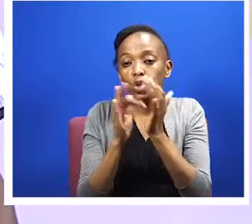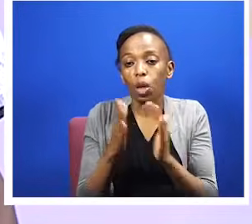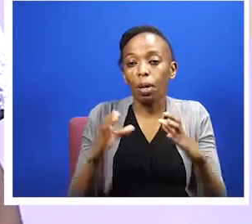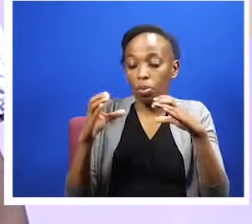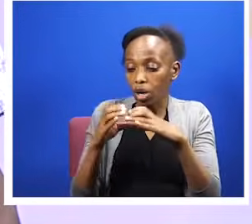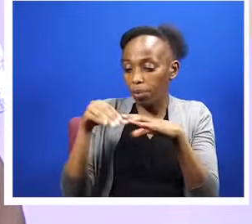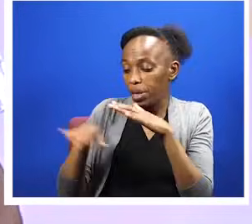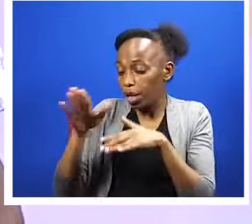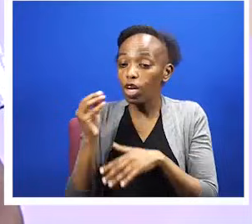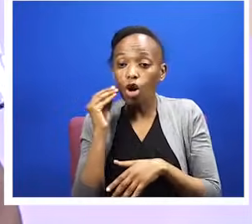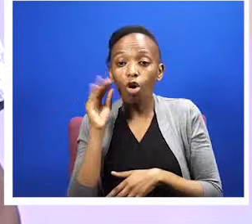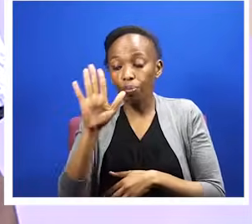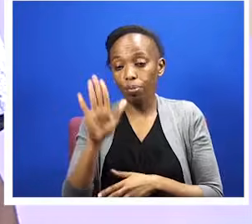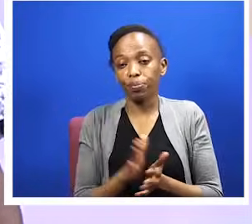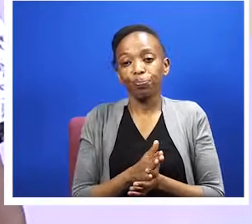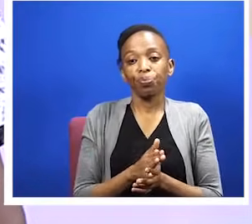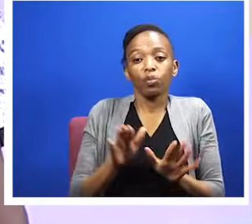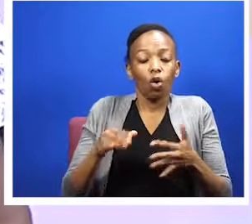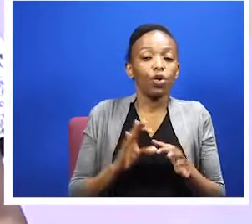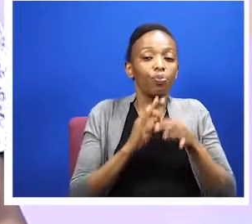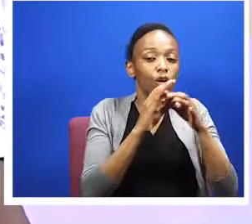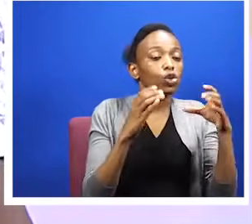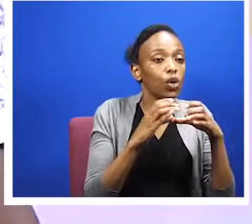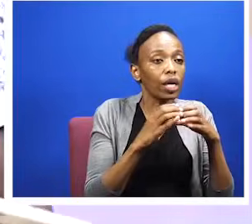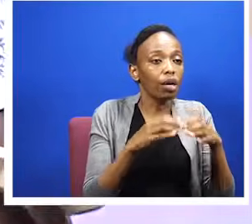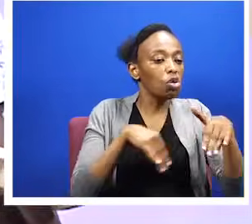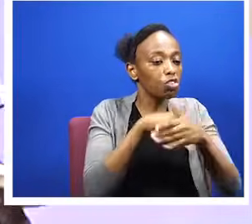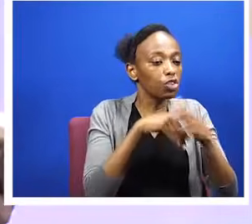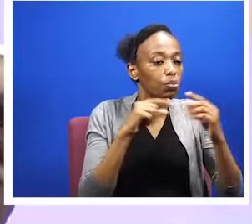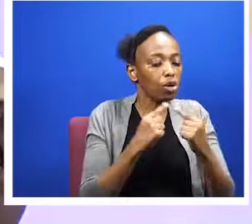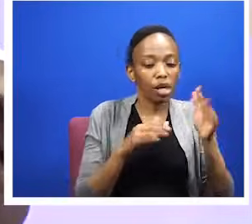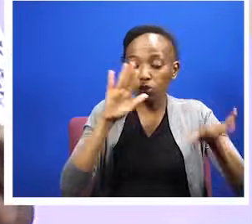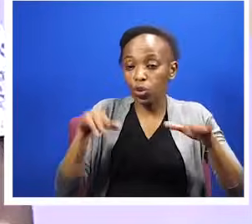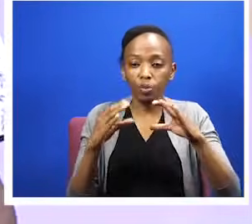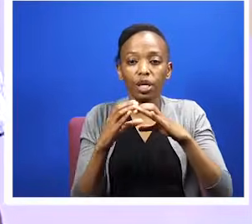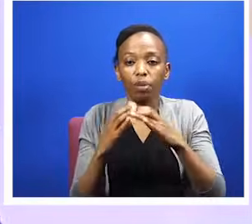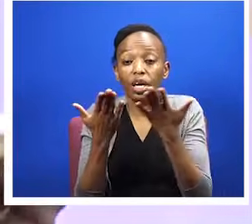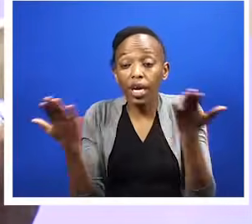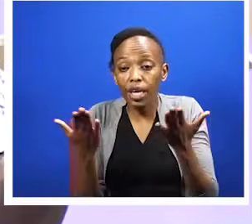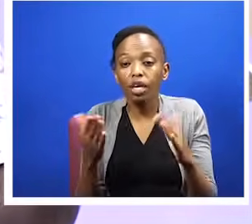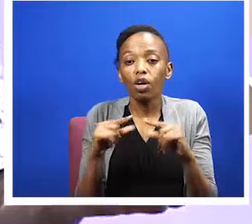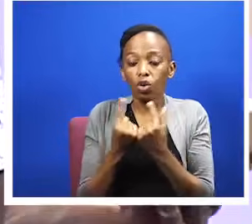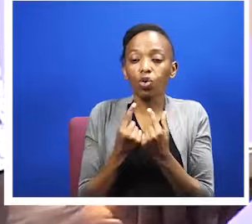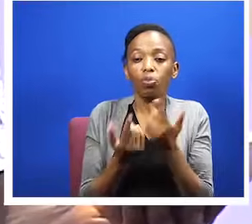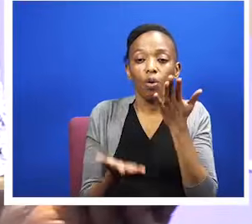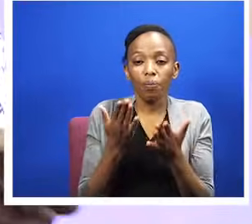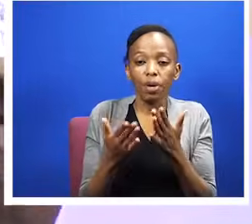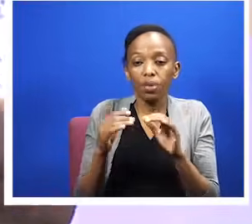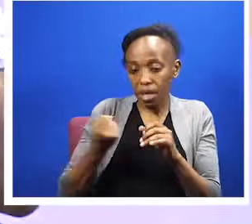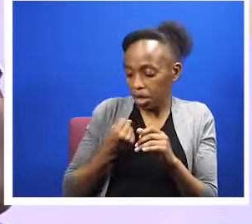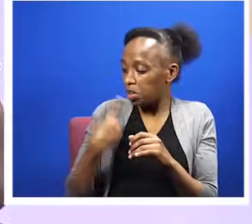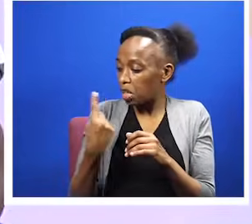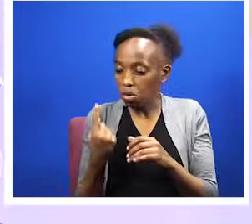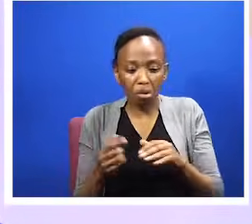within your estate, for example, or you belong to a club, football club, swimming club, any group of interest. Maybe it could be girls alone,